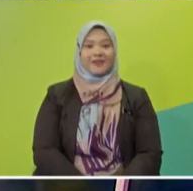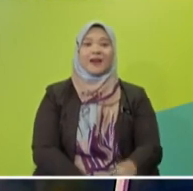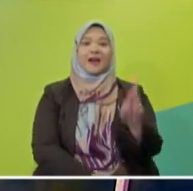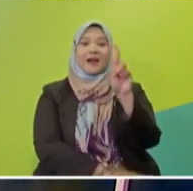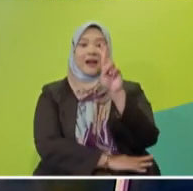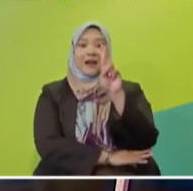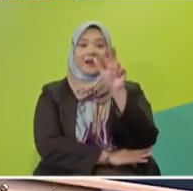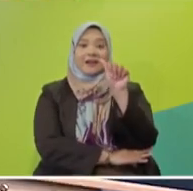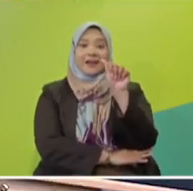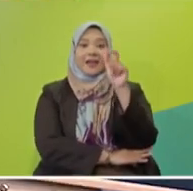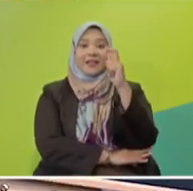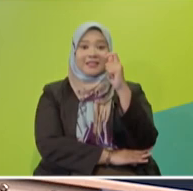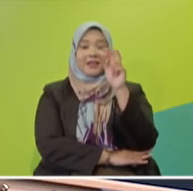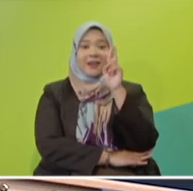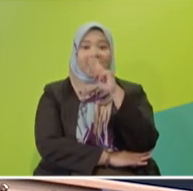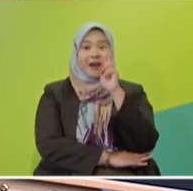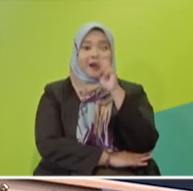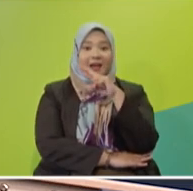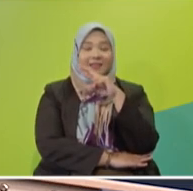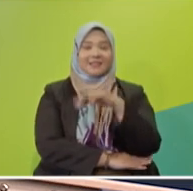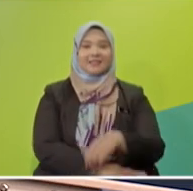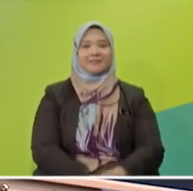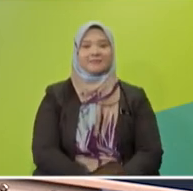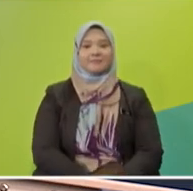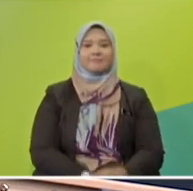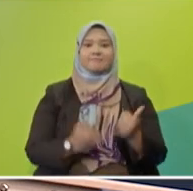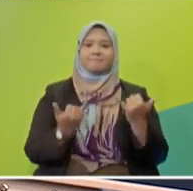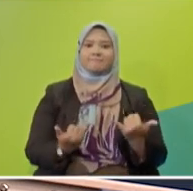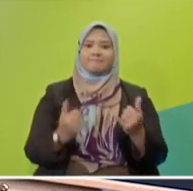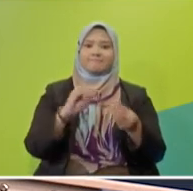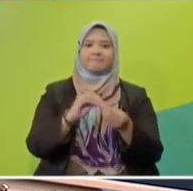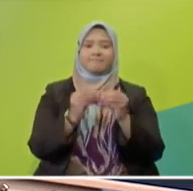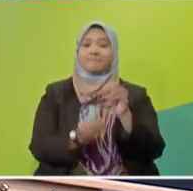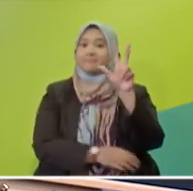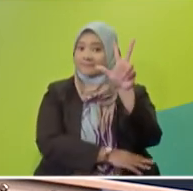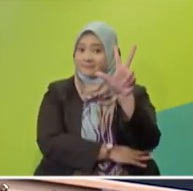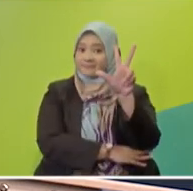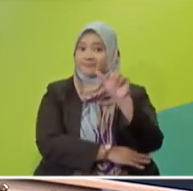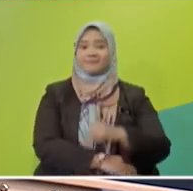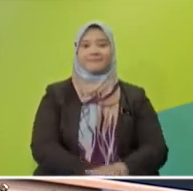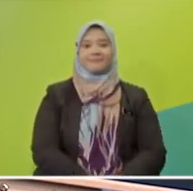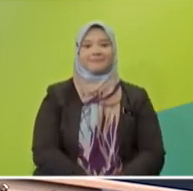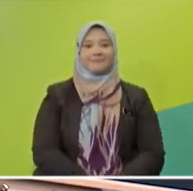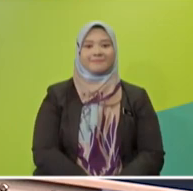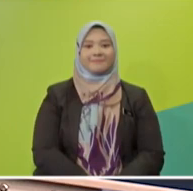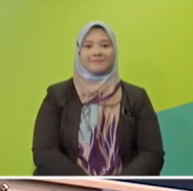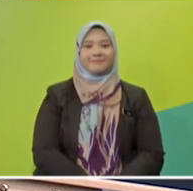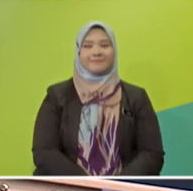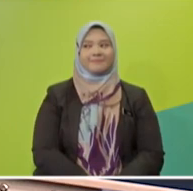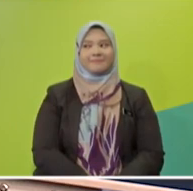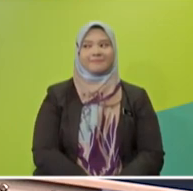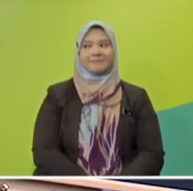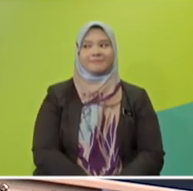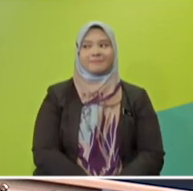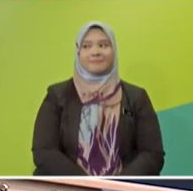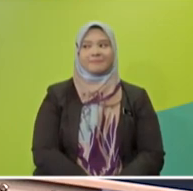R-A-T-R-R-A-T. Okay, the third one. Let's Arshan? Arshan. Arshan, would you like to try? Okay. Okay, what is this?